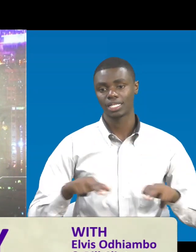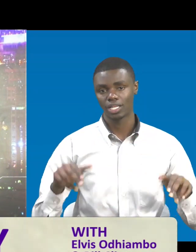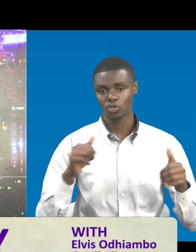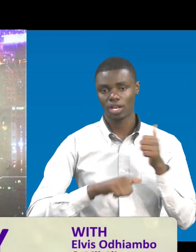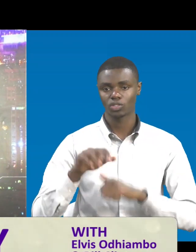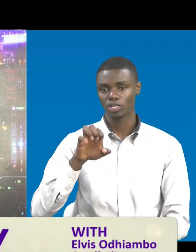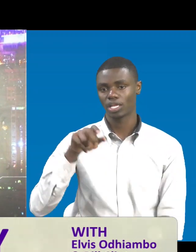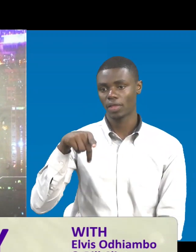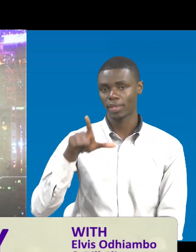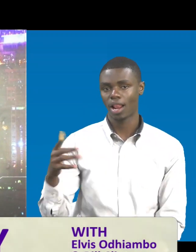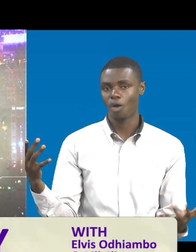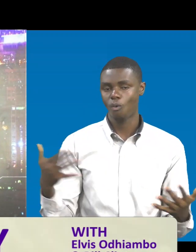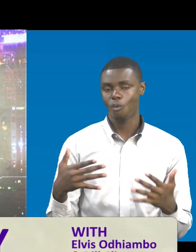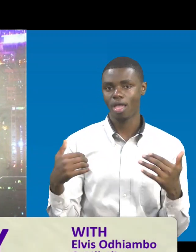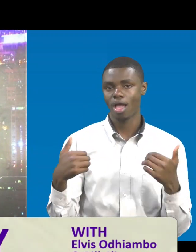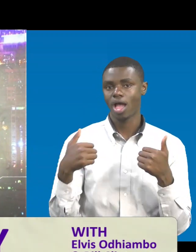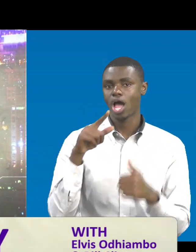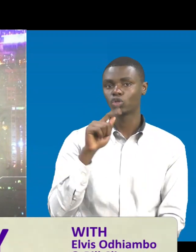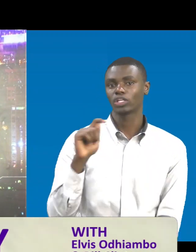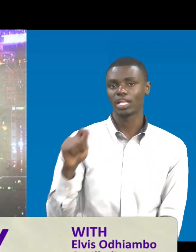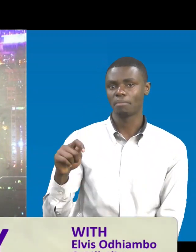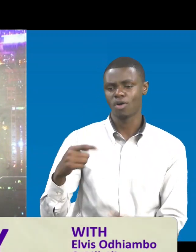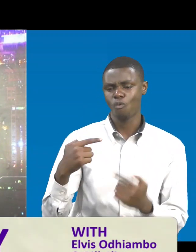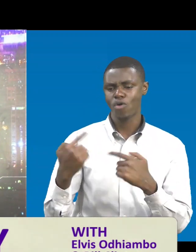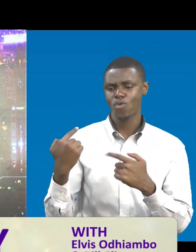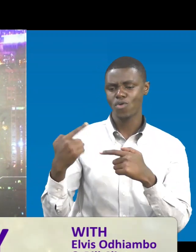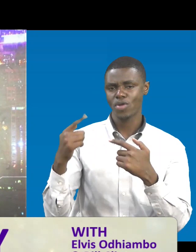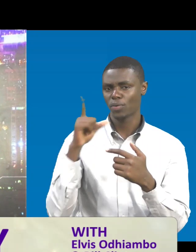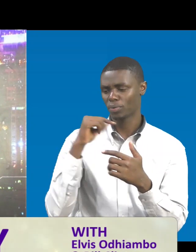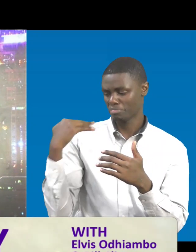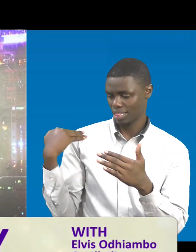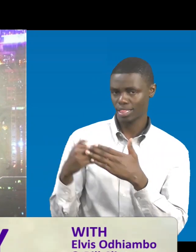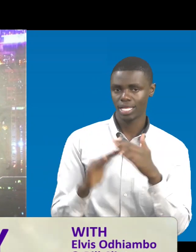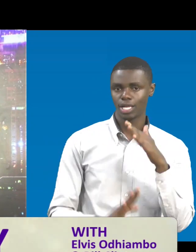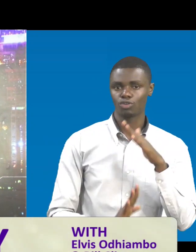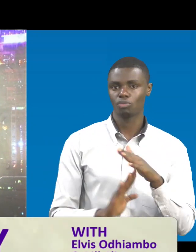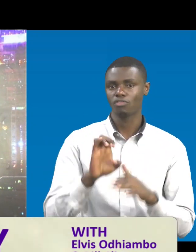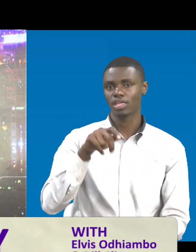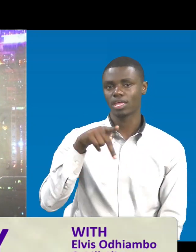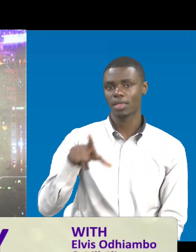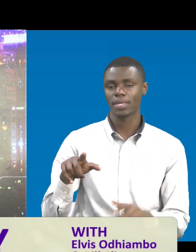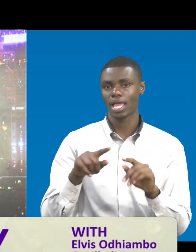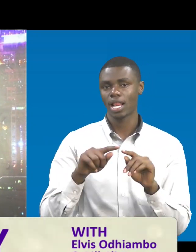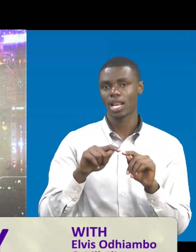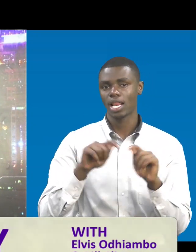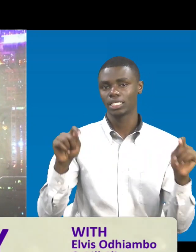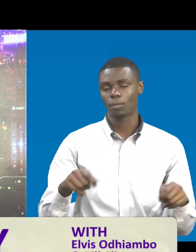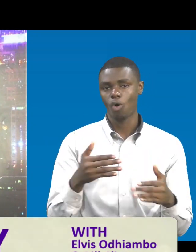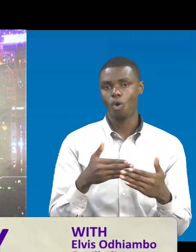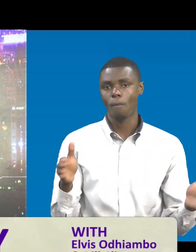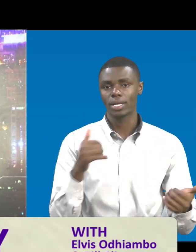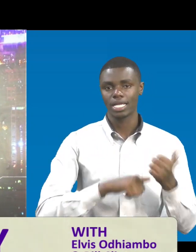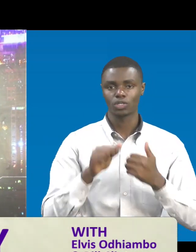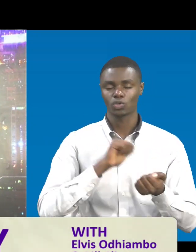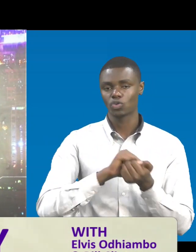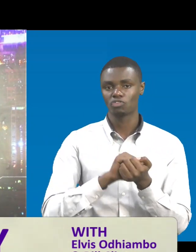the EPL, where Tottenham are still unbeaten and still are on top of the EPL table. That is after opening action on Friday